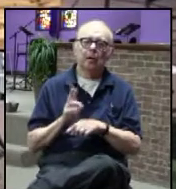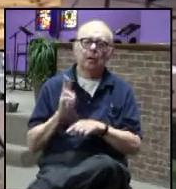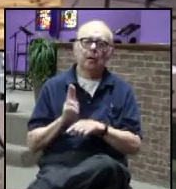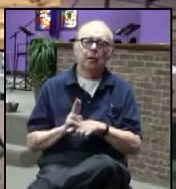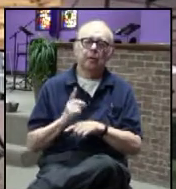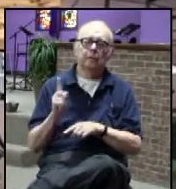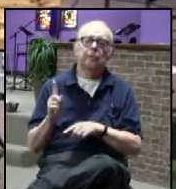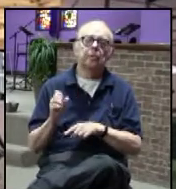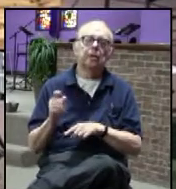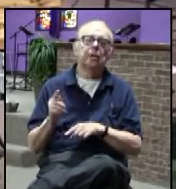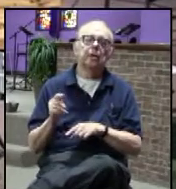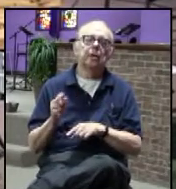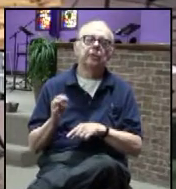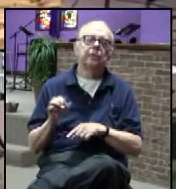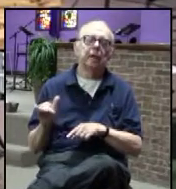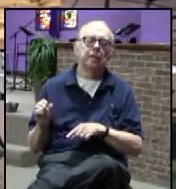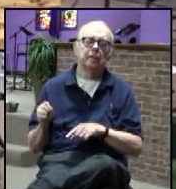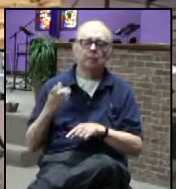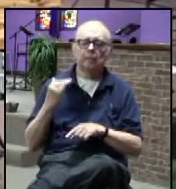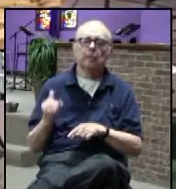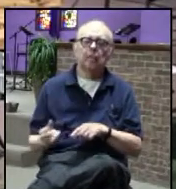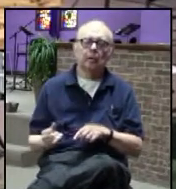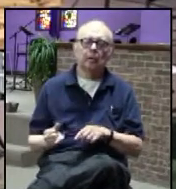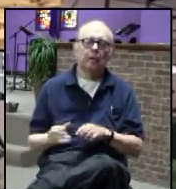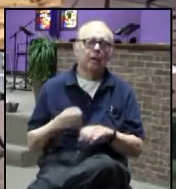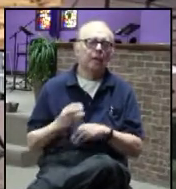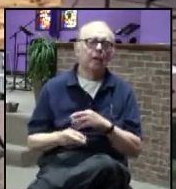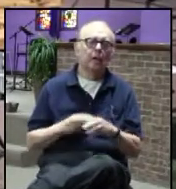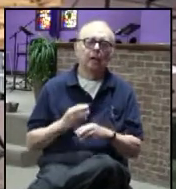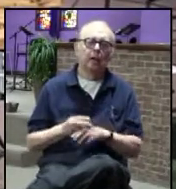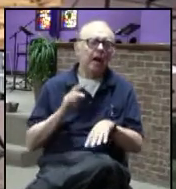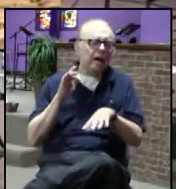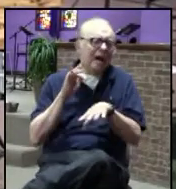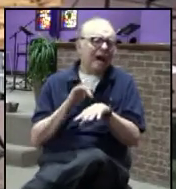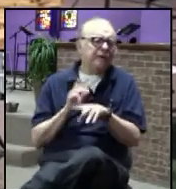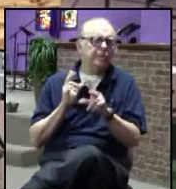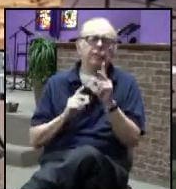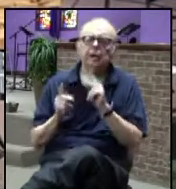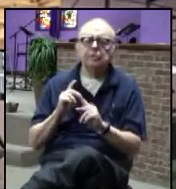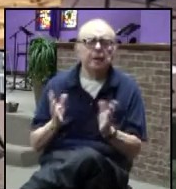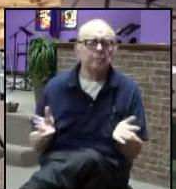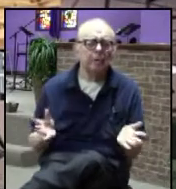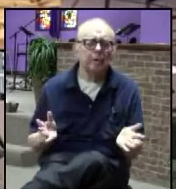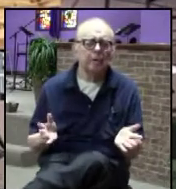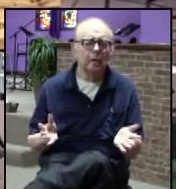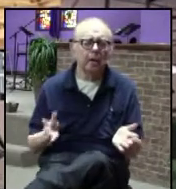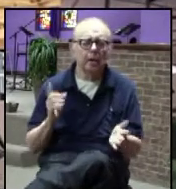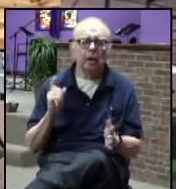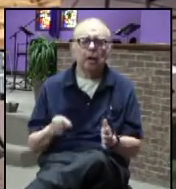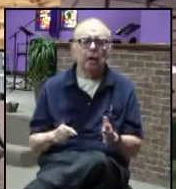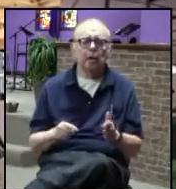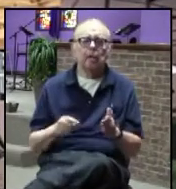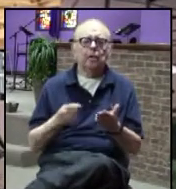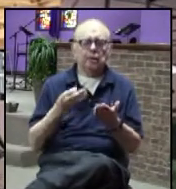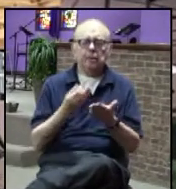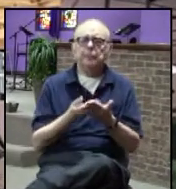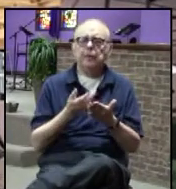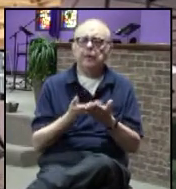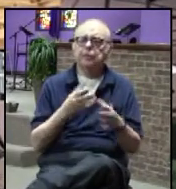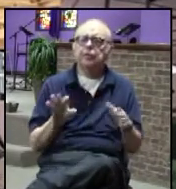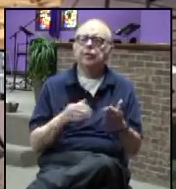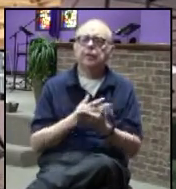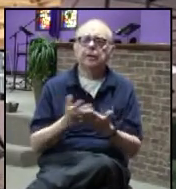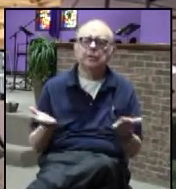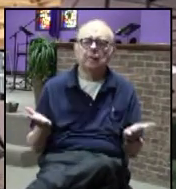it for salaries. Because how in the world can you reach anybody? You need the funds to do those